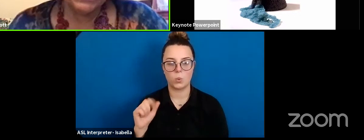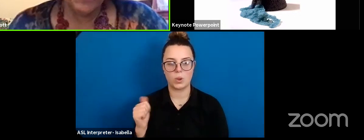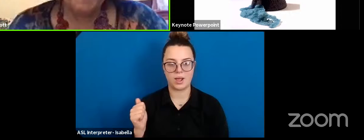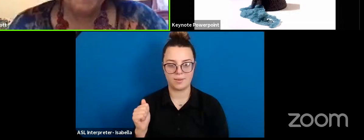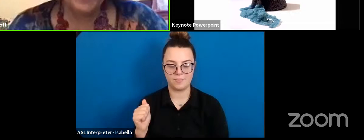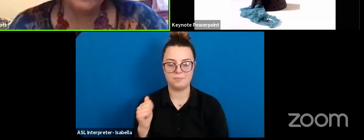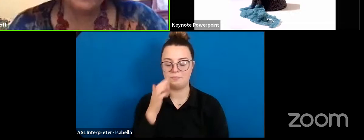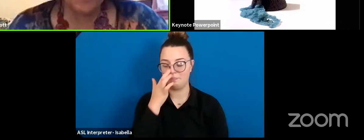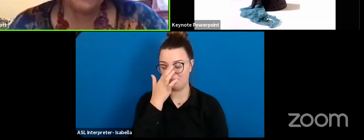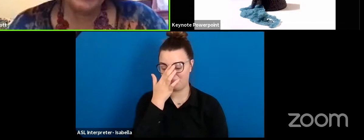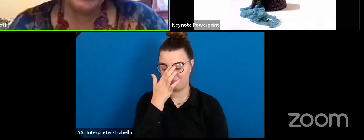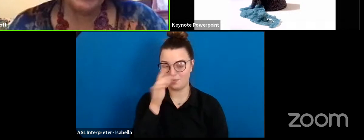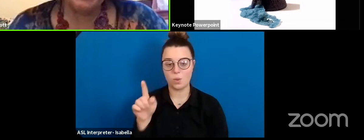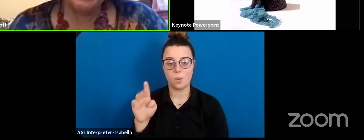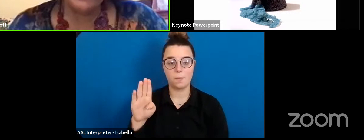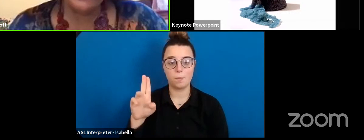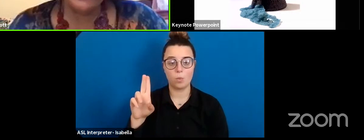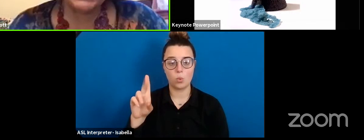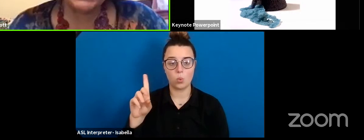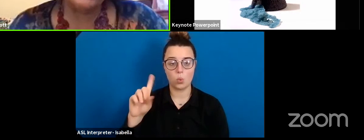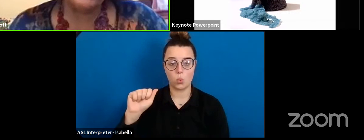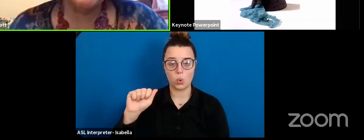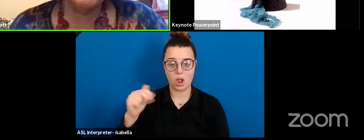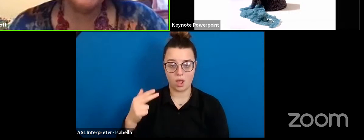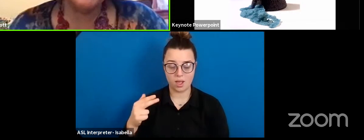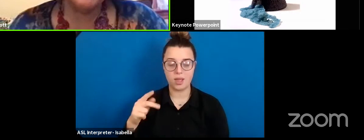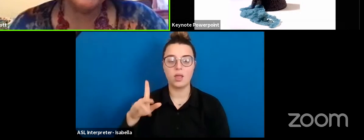Where Buddha is washing a person clean